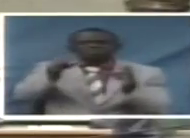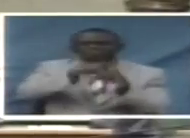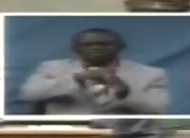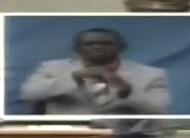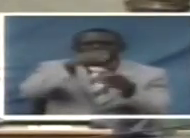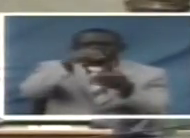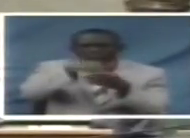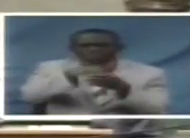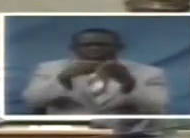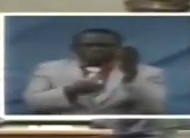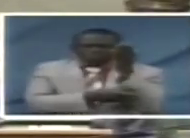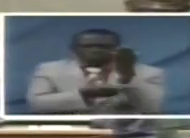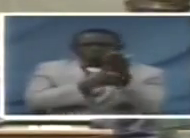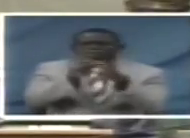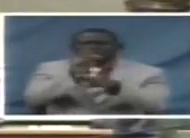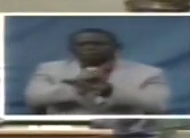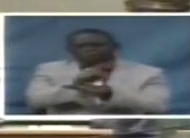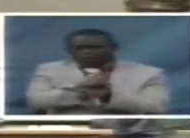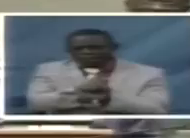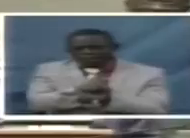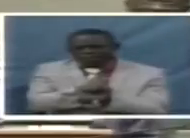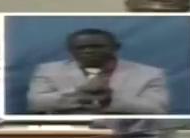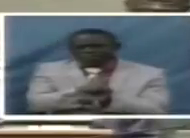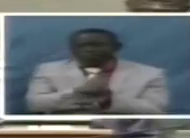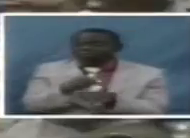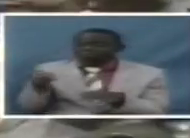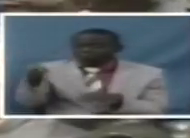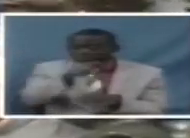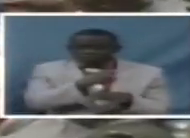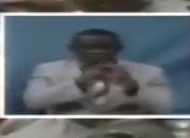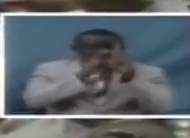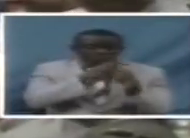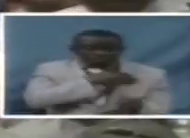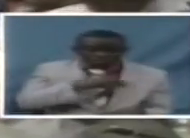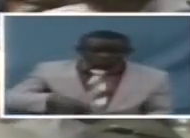projects. I'm glad to report, honorable members,